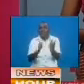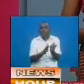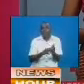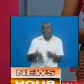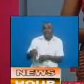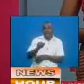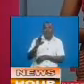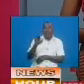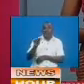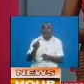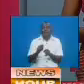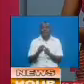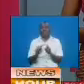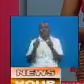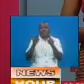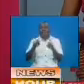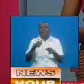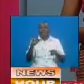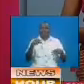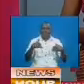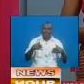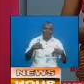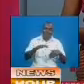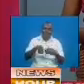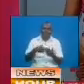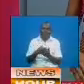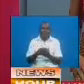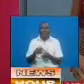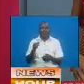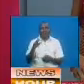Accra metropolis have undertaken some funfair activities.